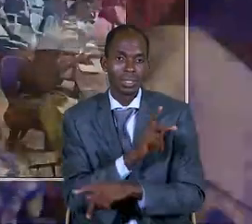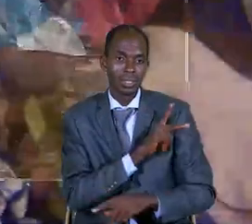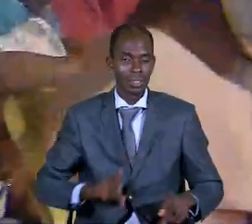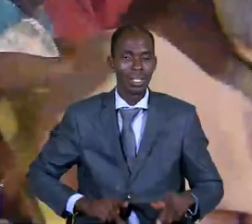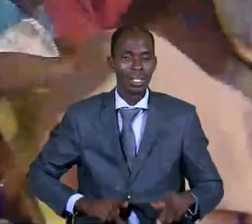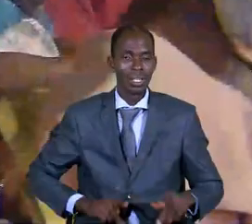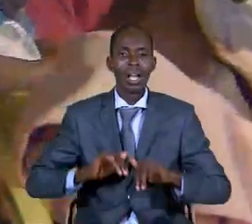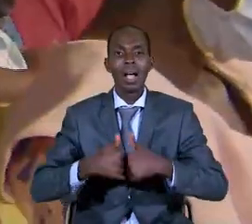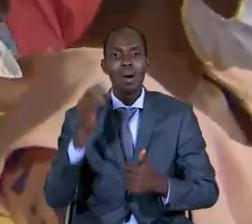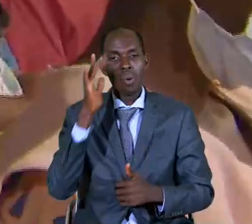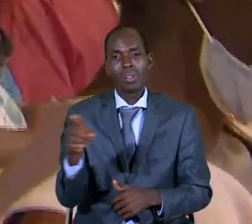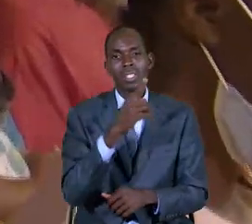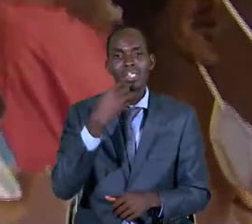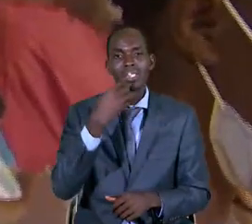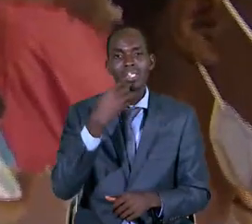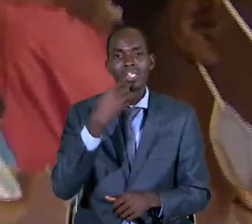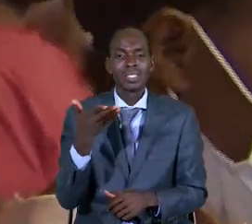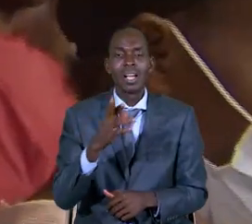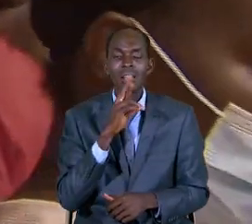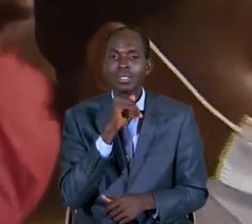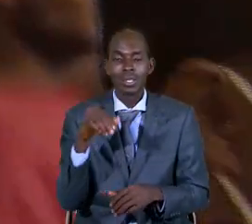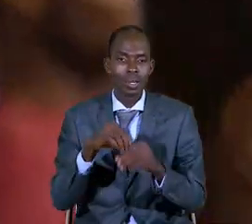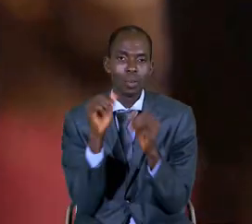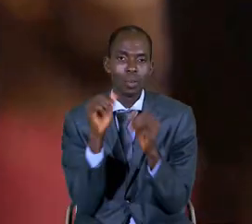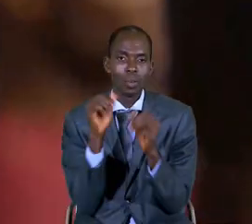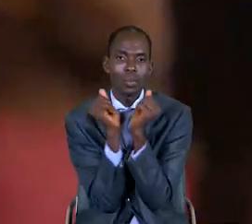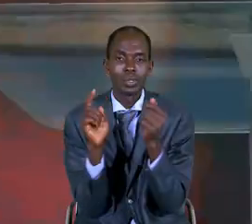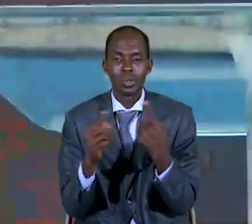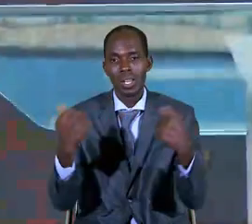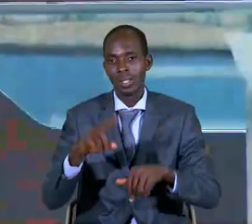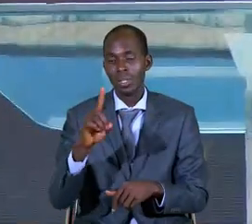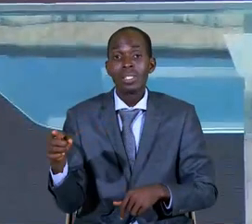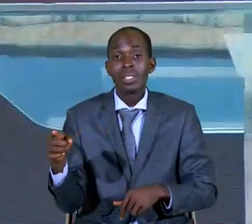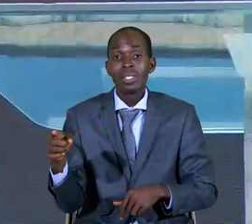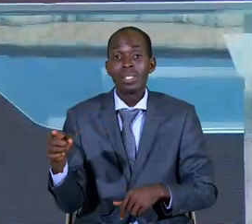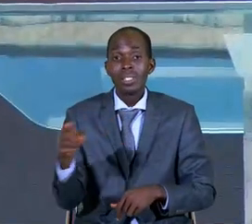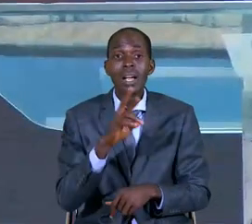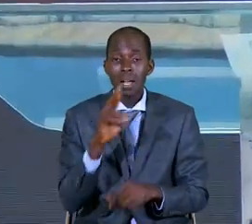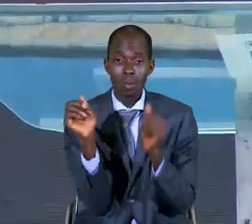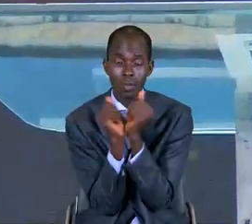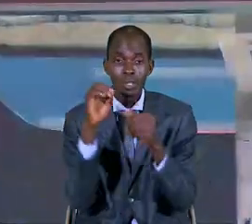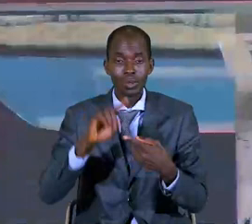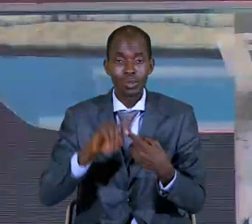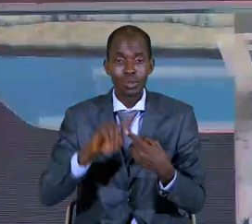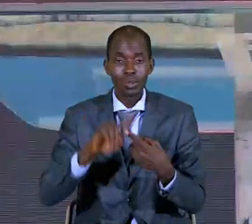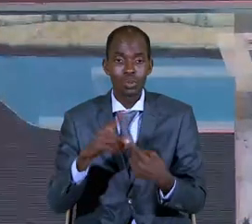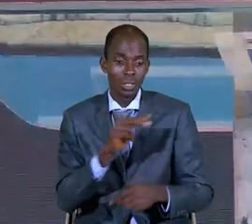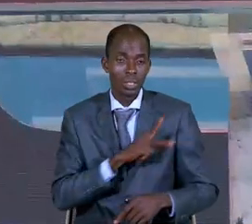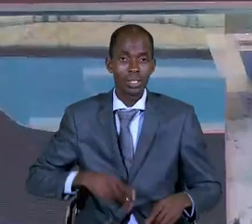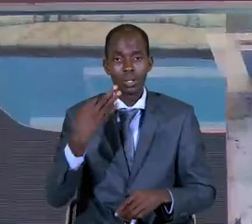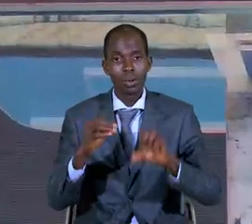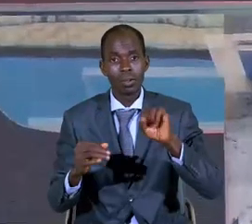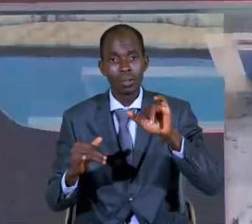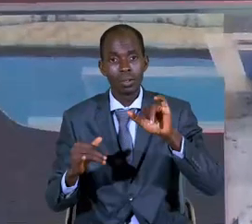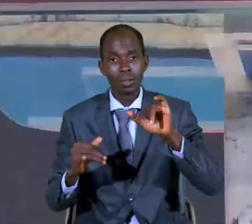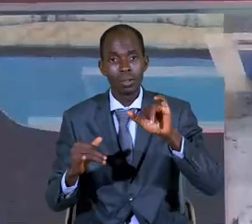to any man? We know that they were in bondage to the king of Assyria, and then to the